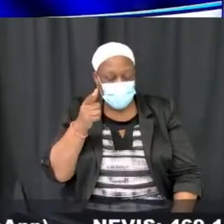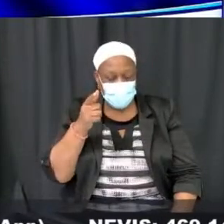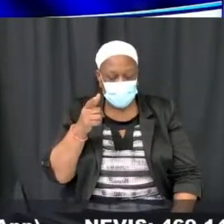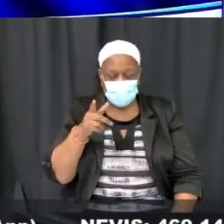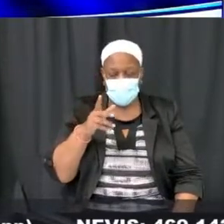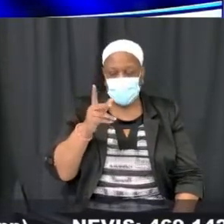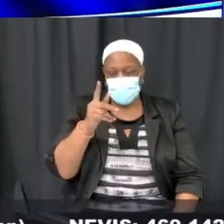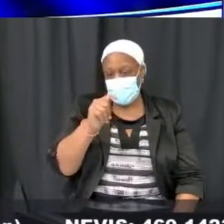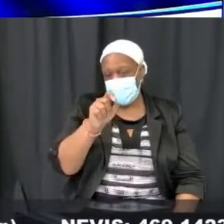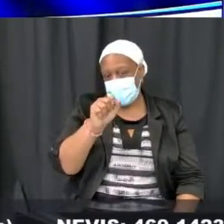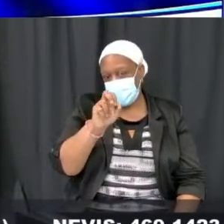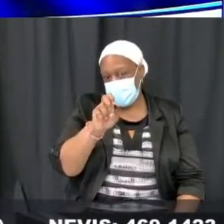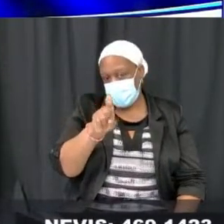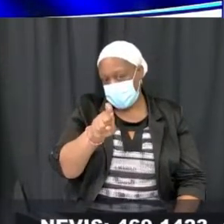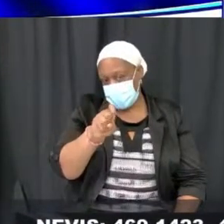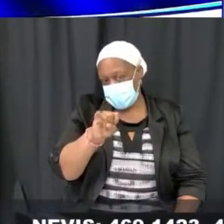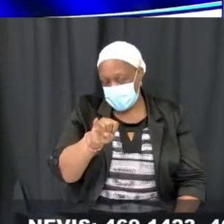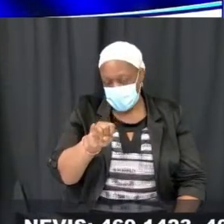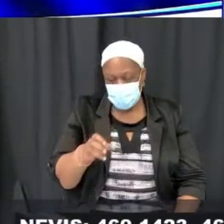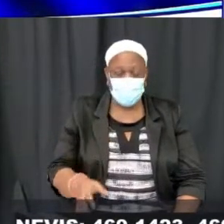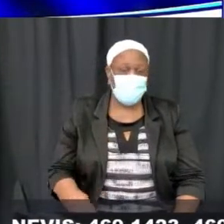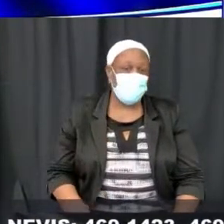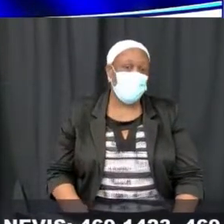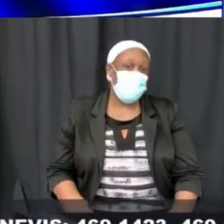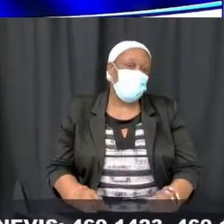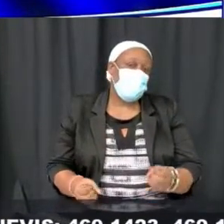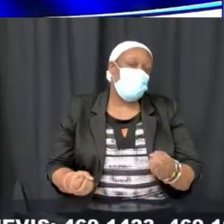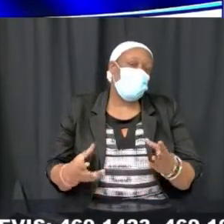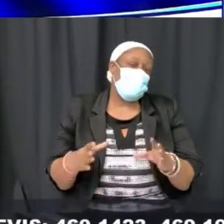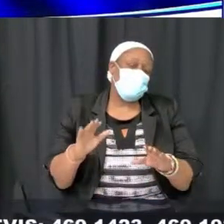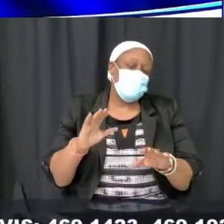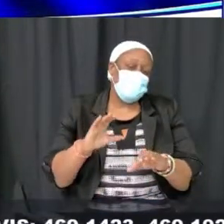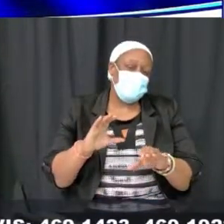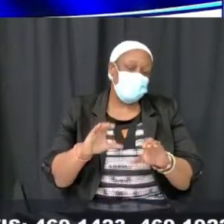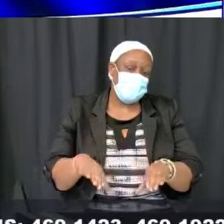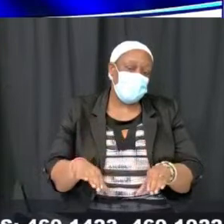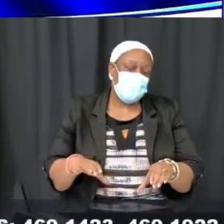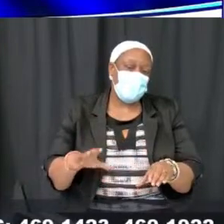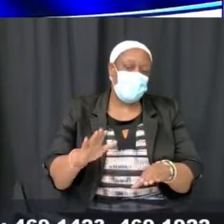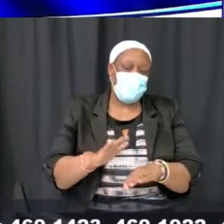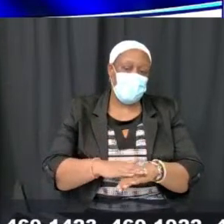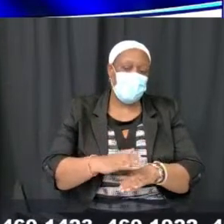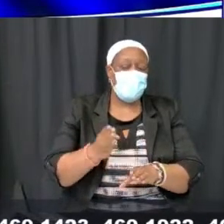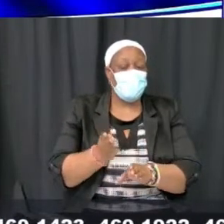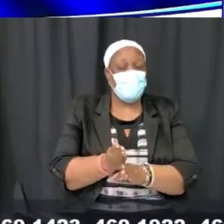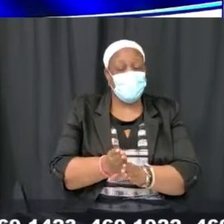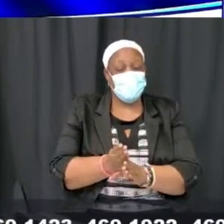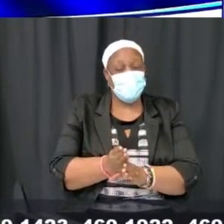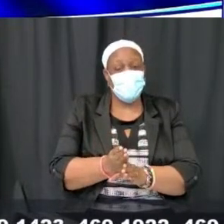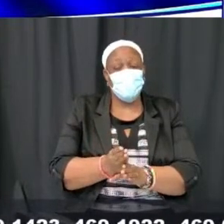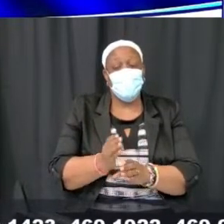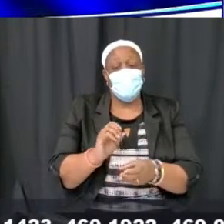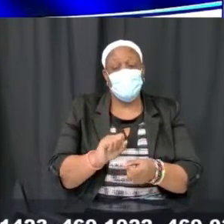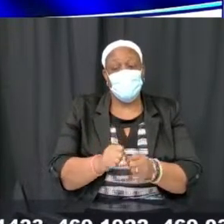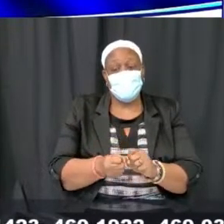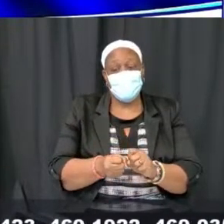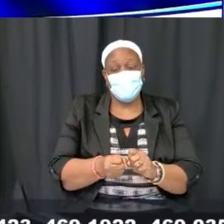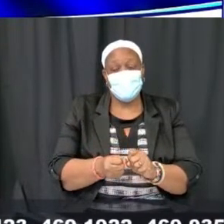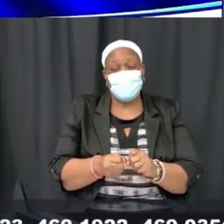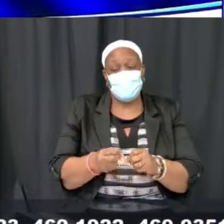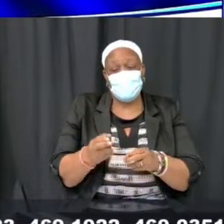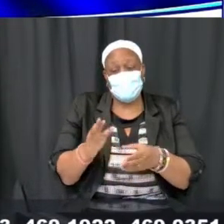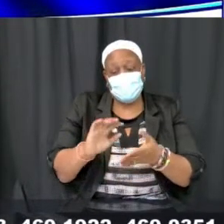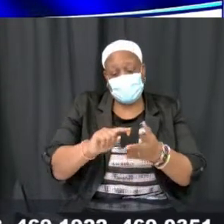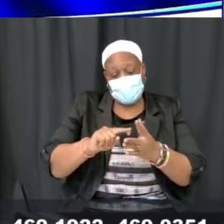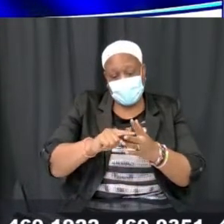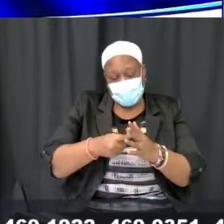what percentage of capacity, or at what capacity, do they begin to function in a phased approach. We also